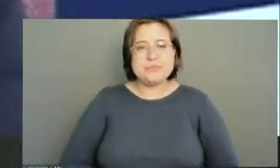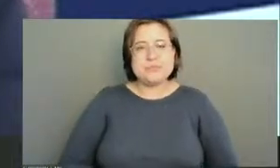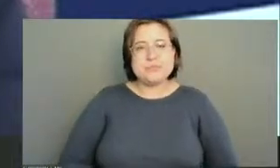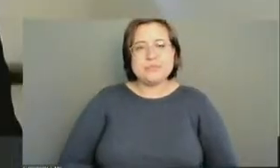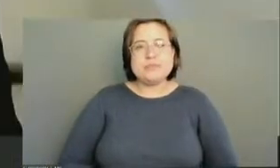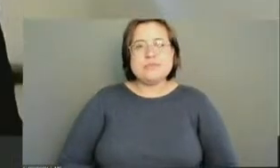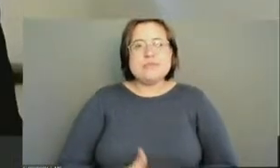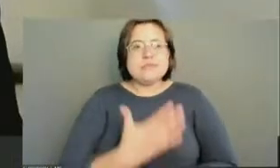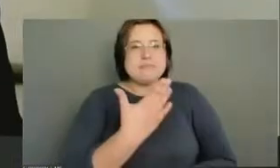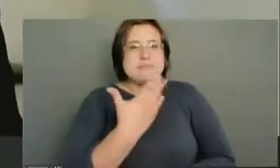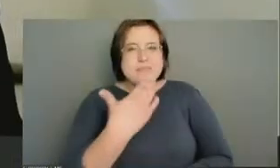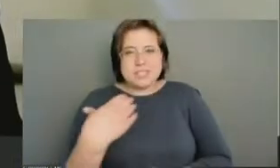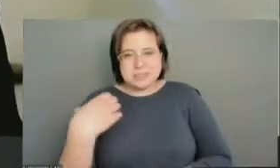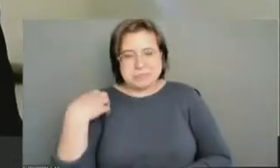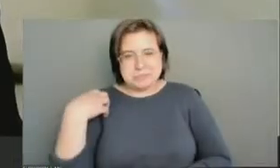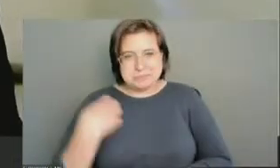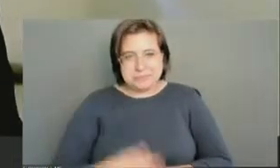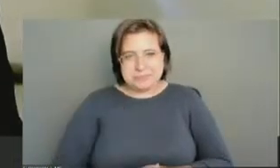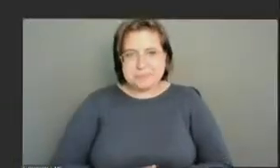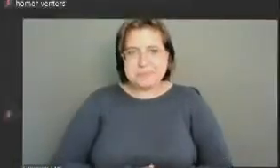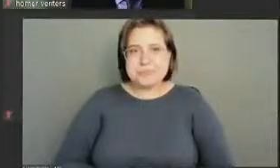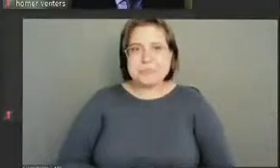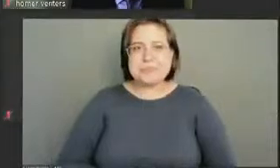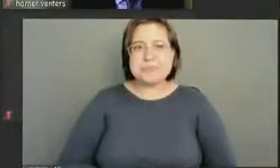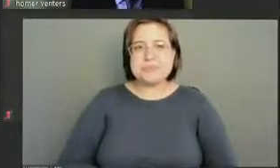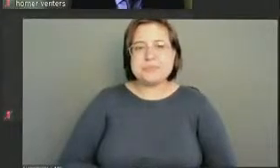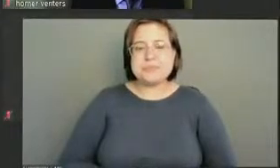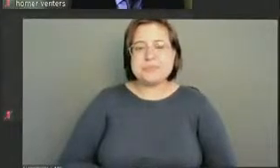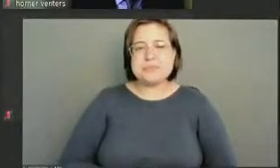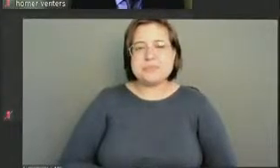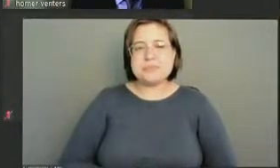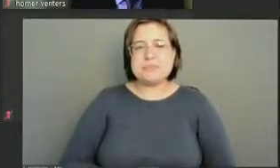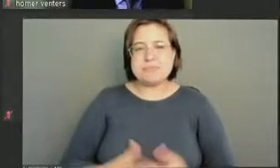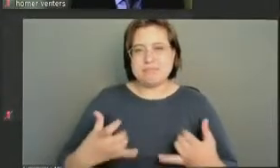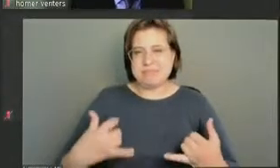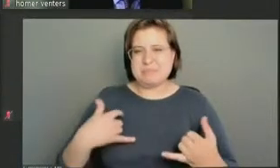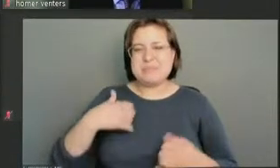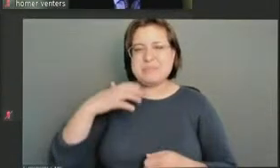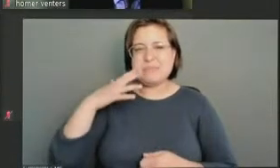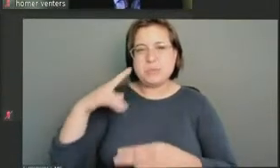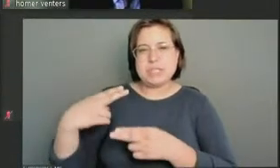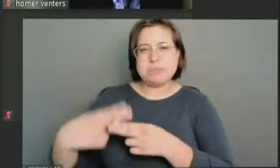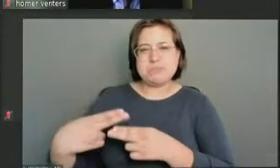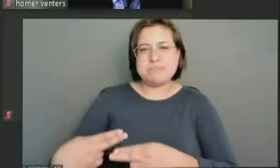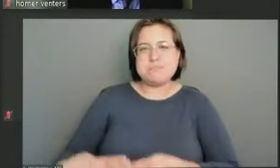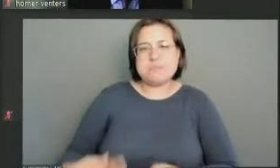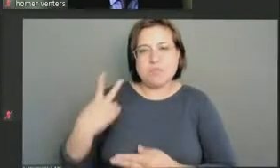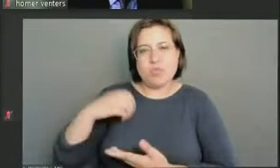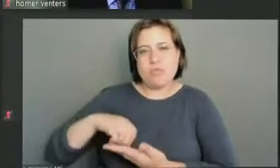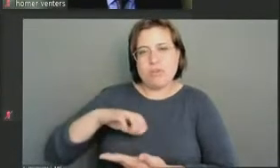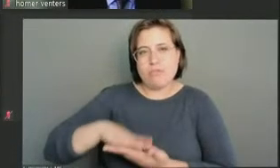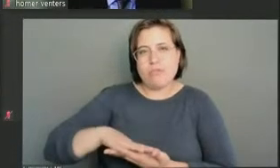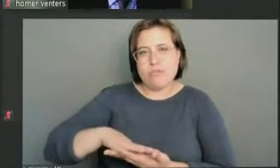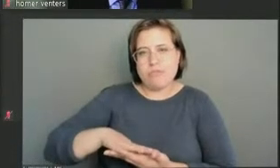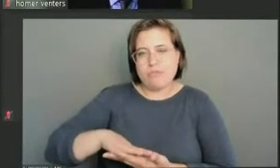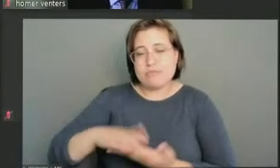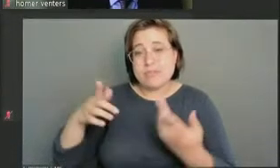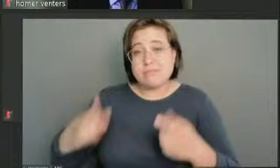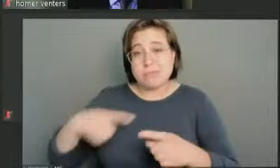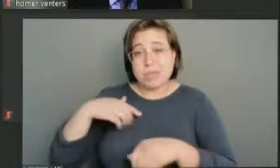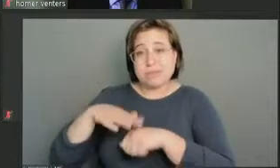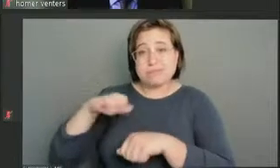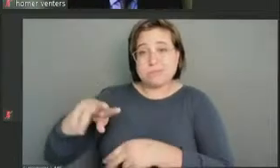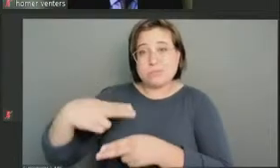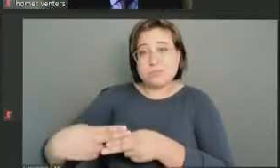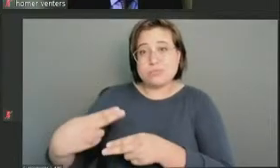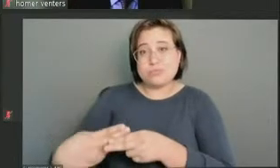Thank you, Madam Chair. Now I will conduct a member roll call. This is for the meeting record. When I call your name, you may